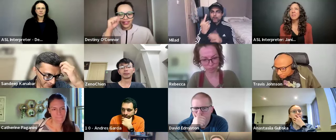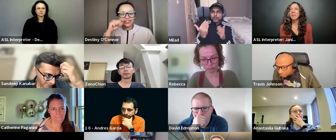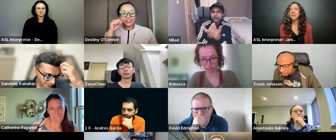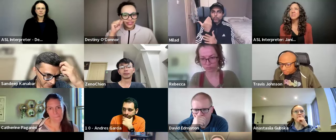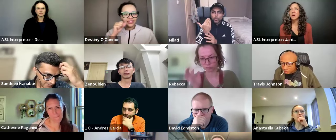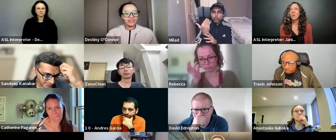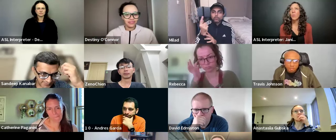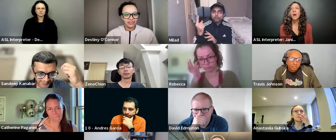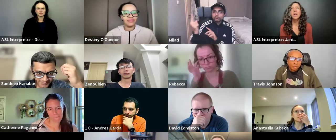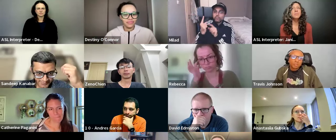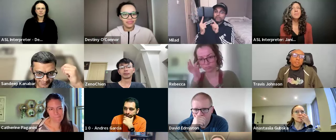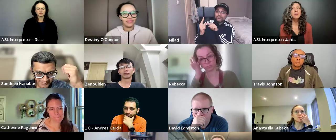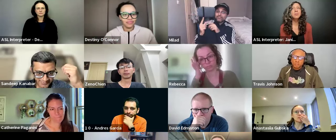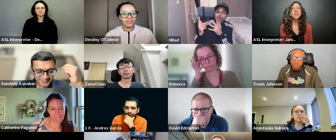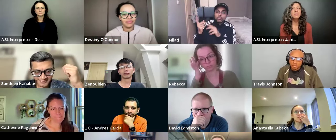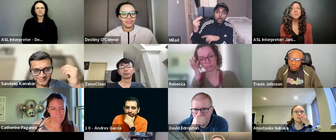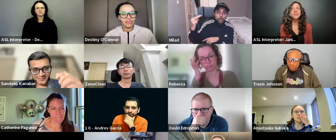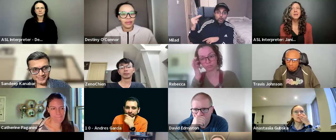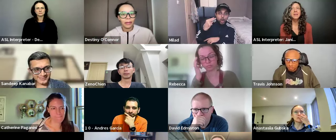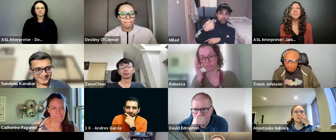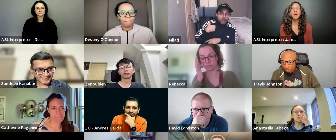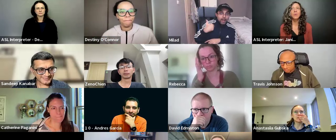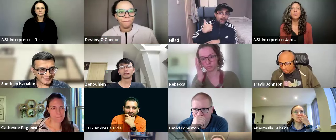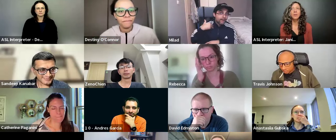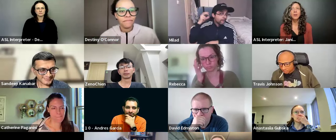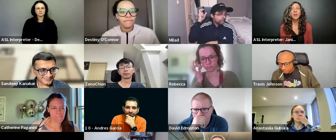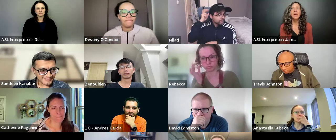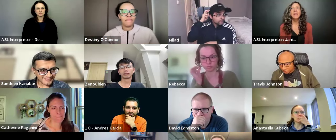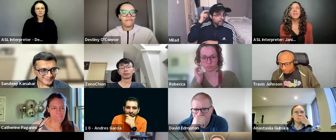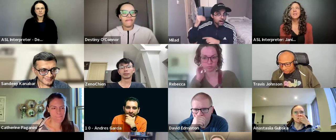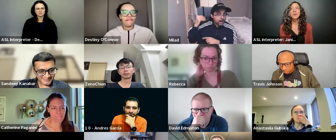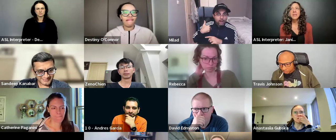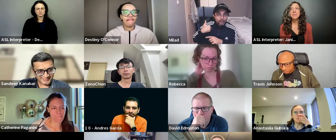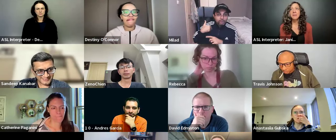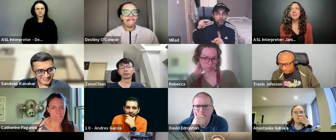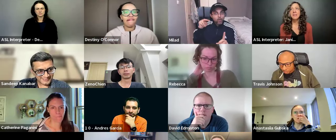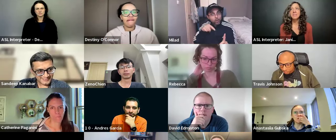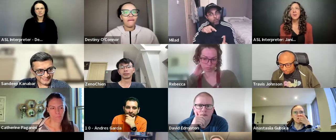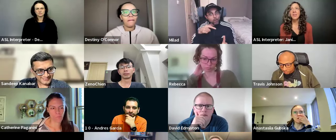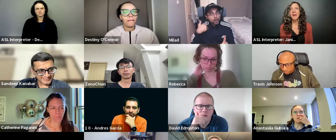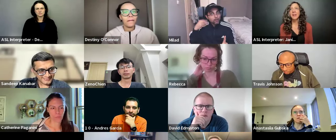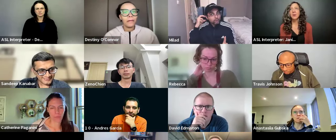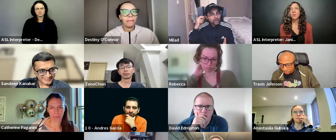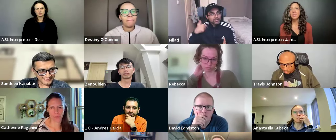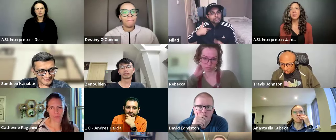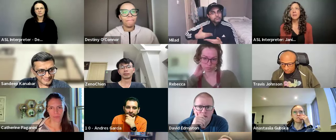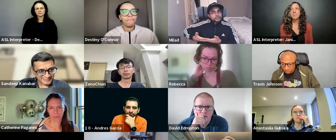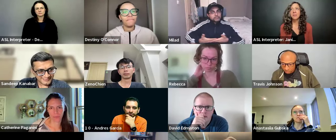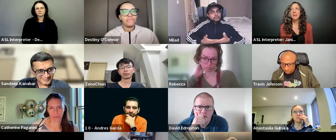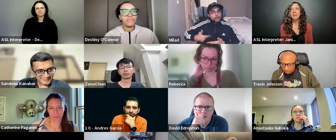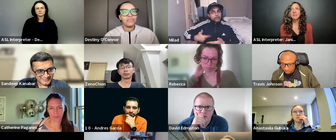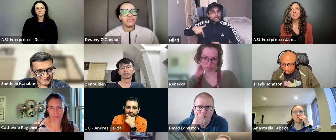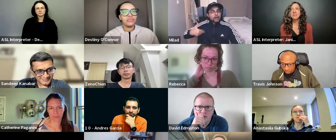deaf people. I think I saw one maybe new deaf person that came over. They looked at me. They saw that I had a